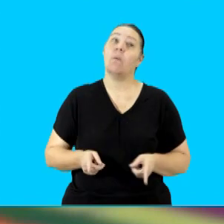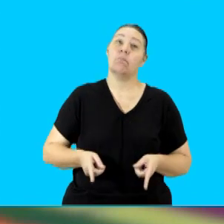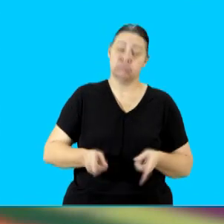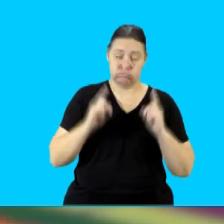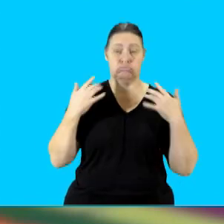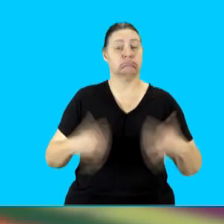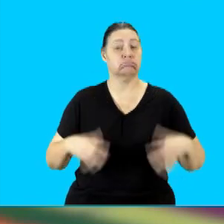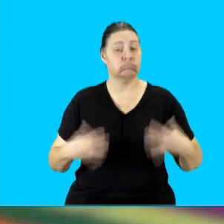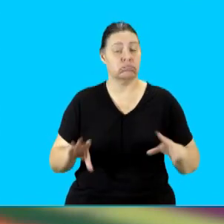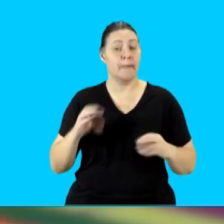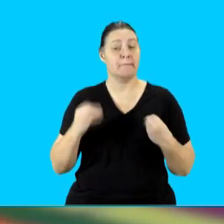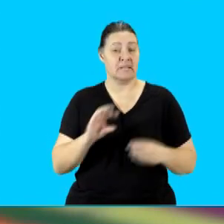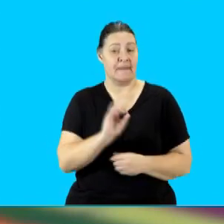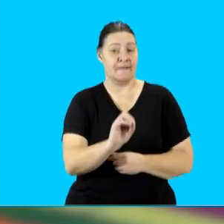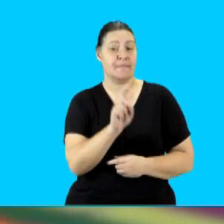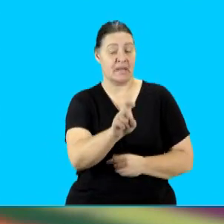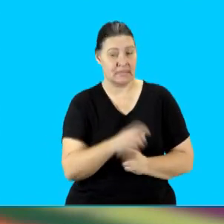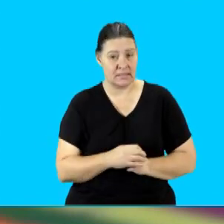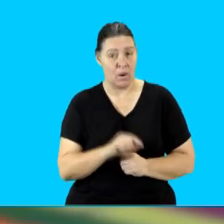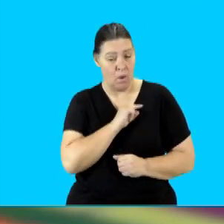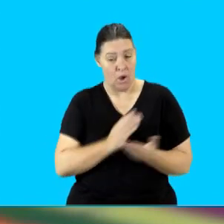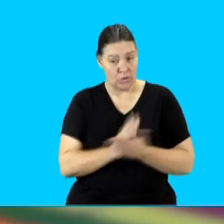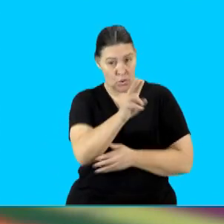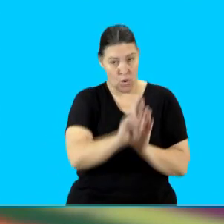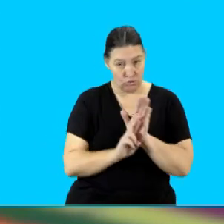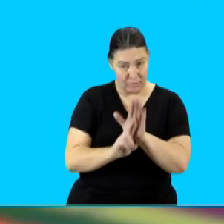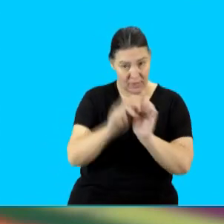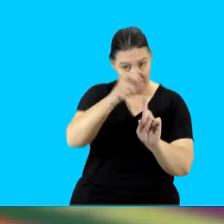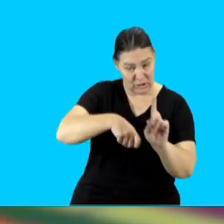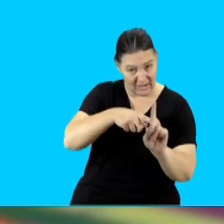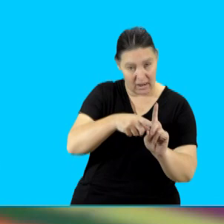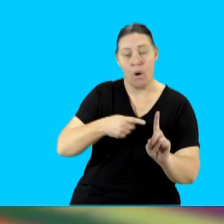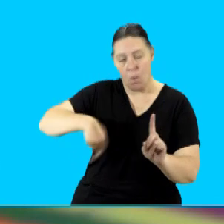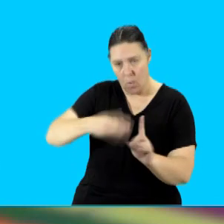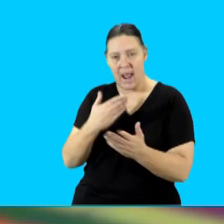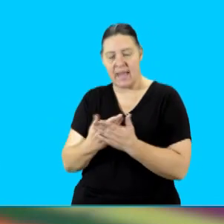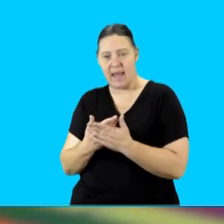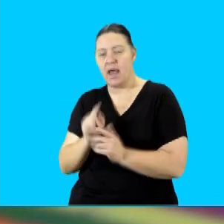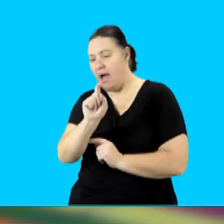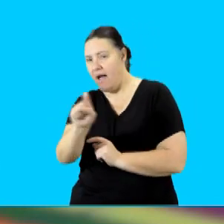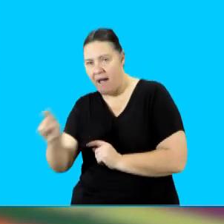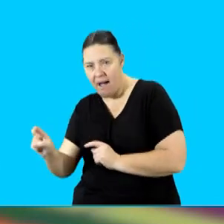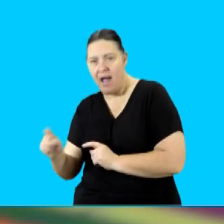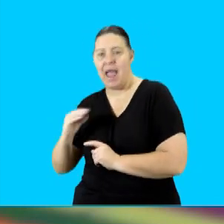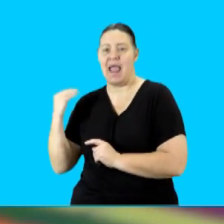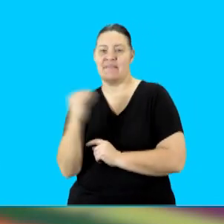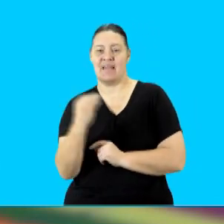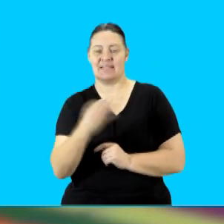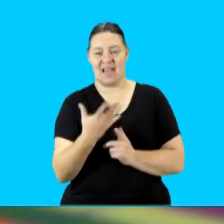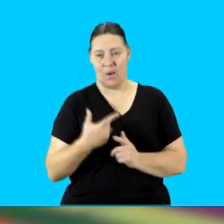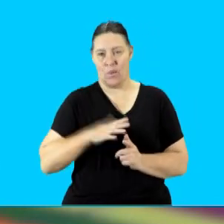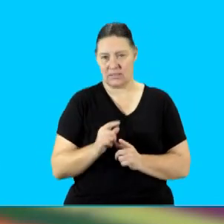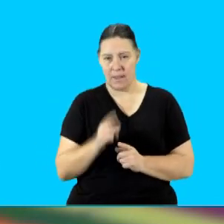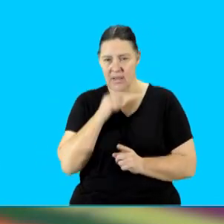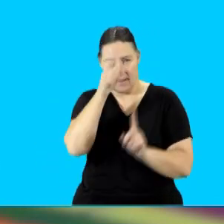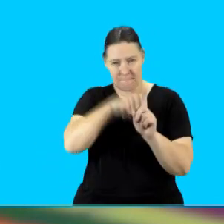person to have in a business, because through the company's representative, that's when we can be able to get investors. We need to find